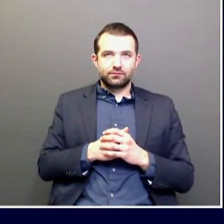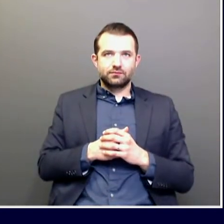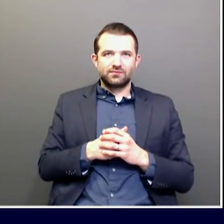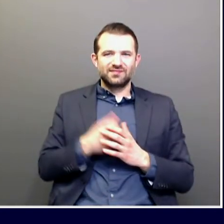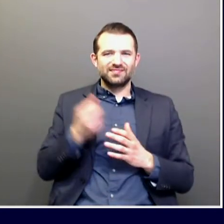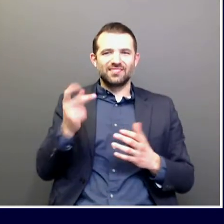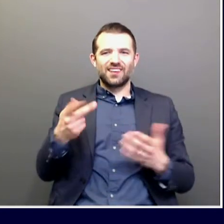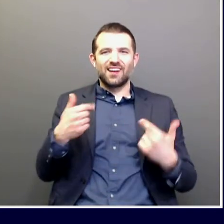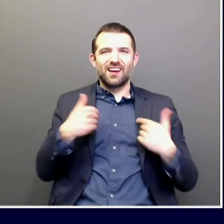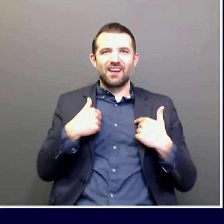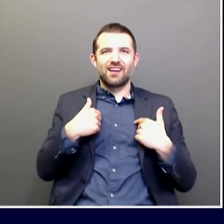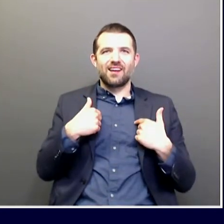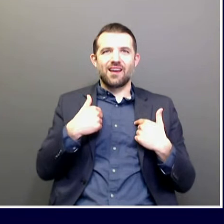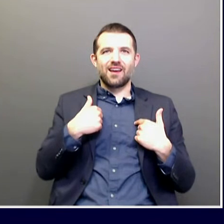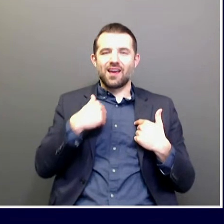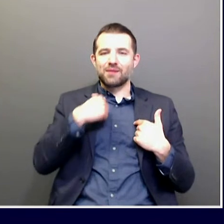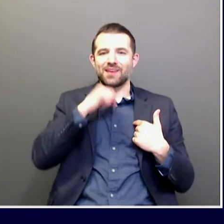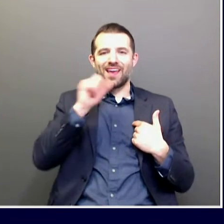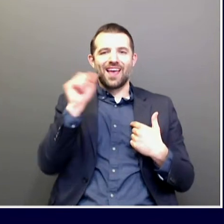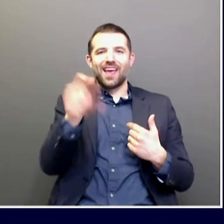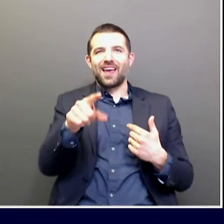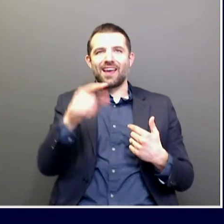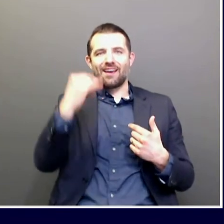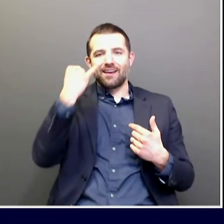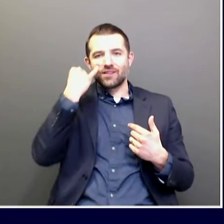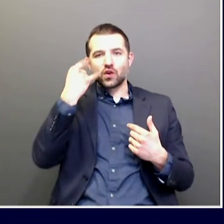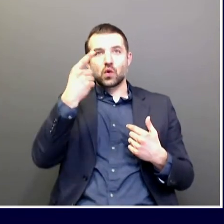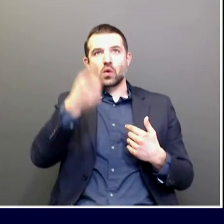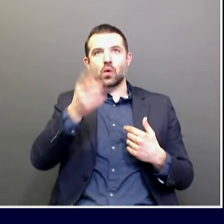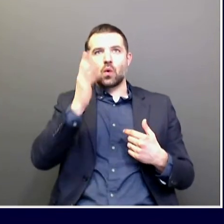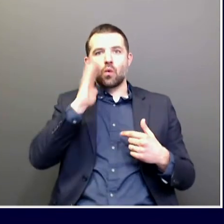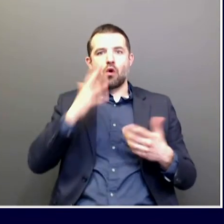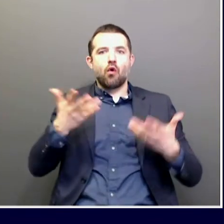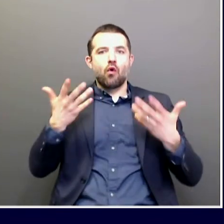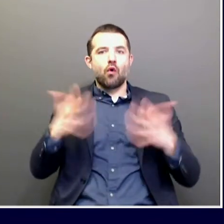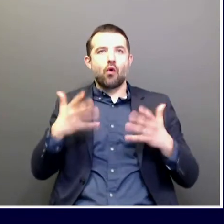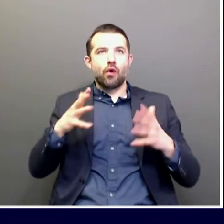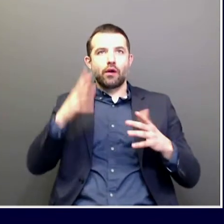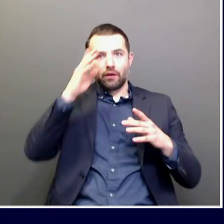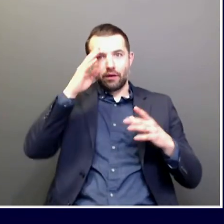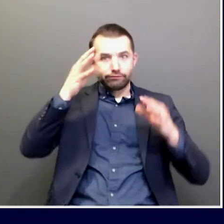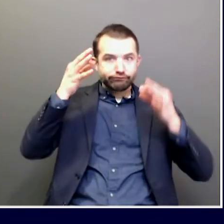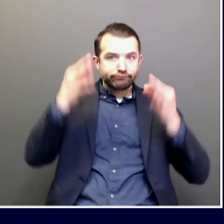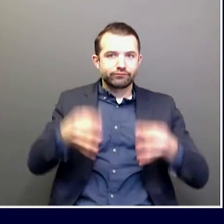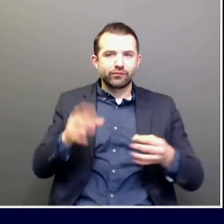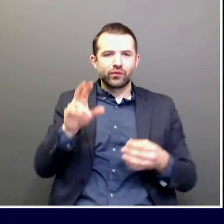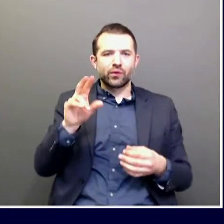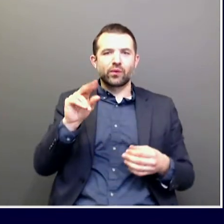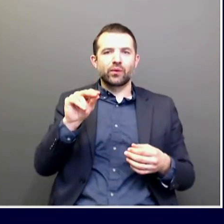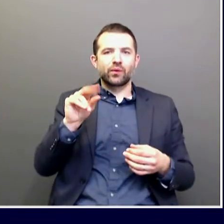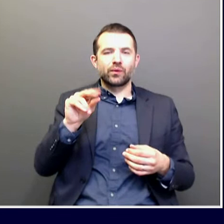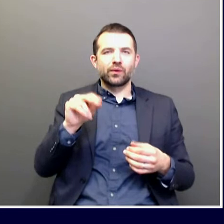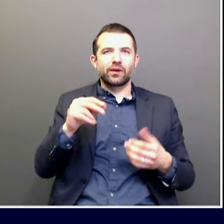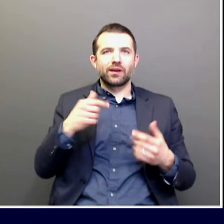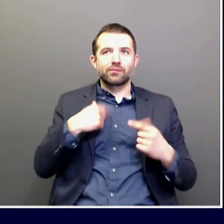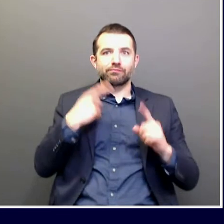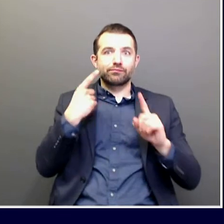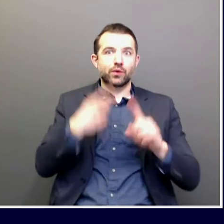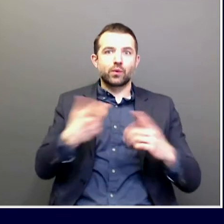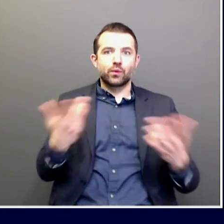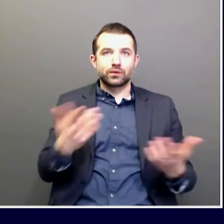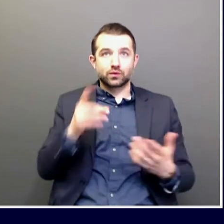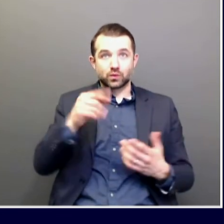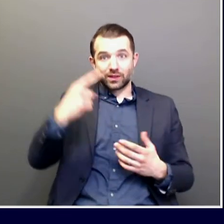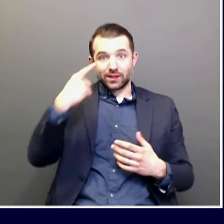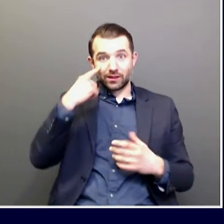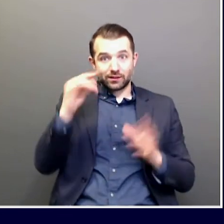don't want to get ahead of the conversation. Part of it depends on the fact that there are still cases that are occurring in the schools and things like that. I